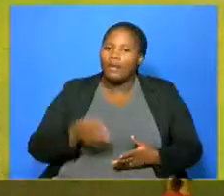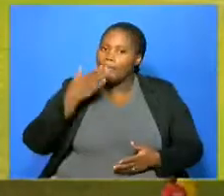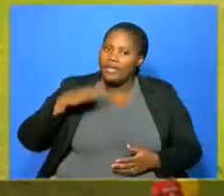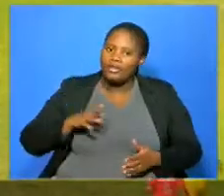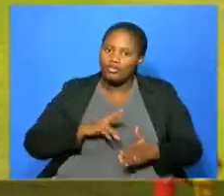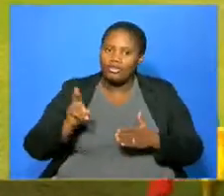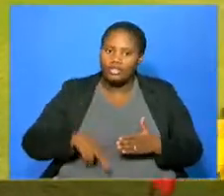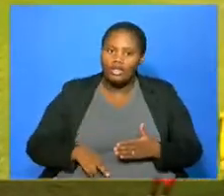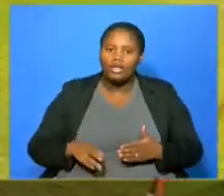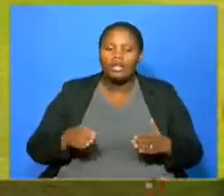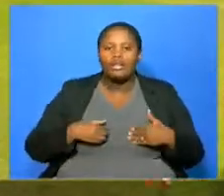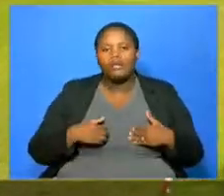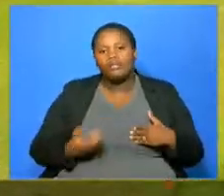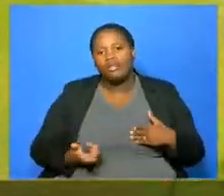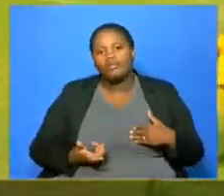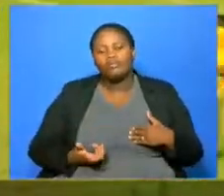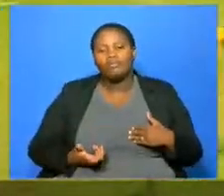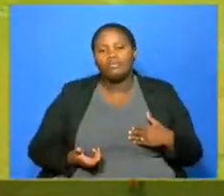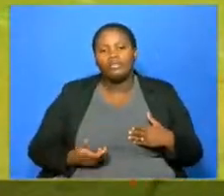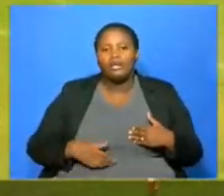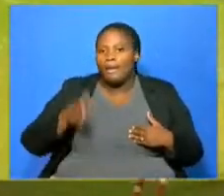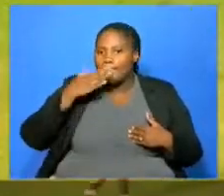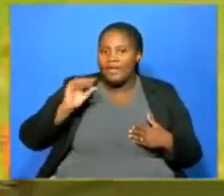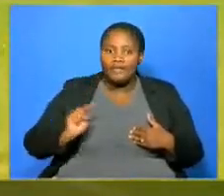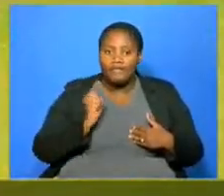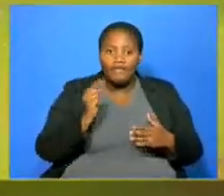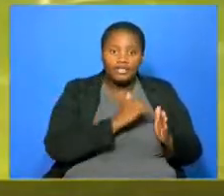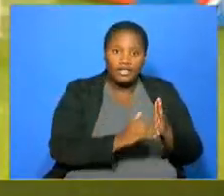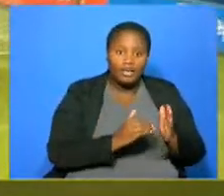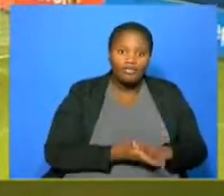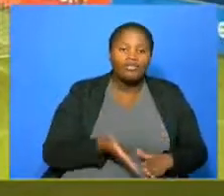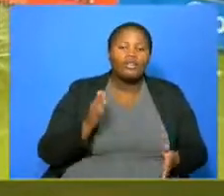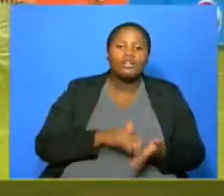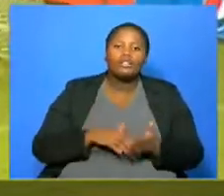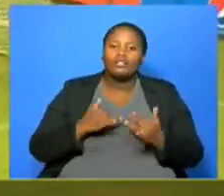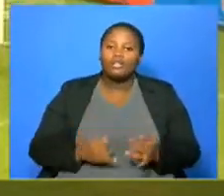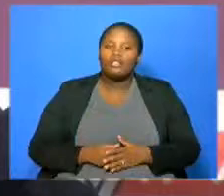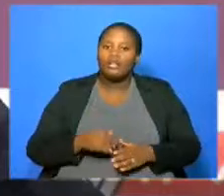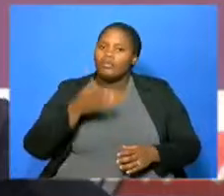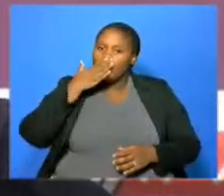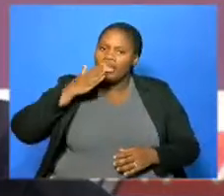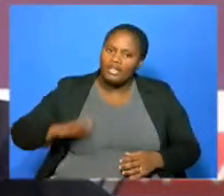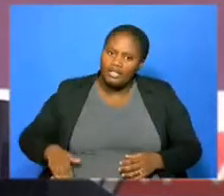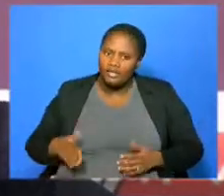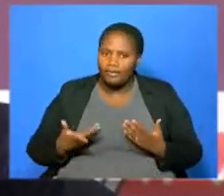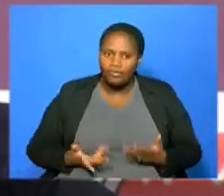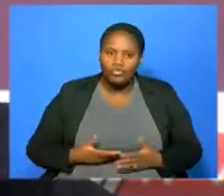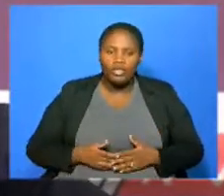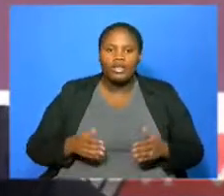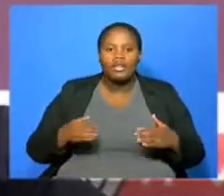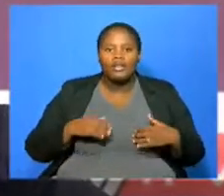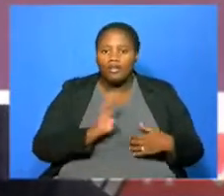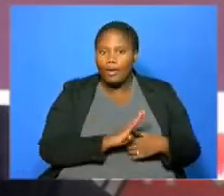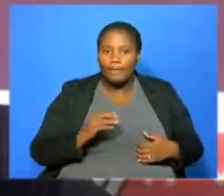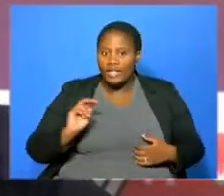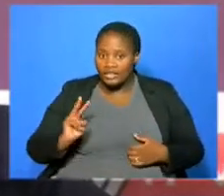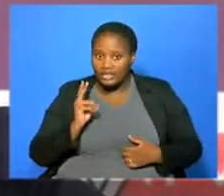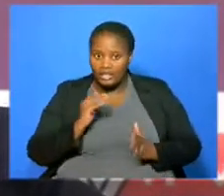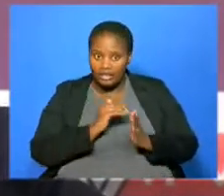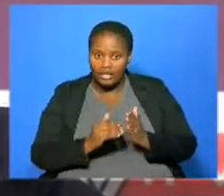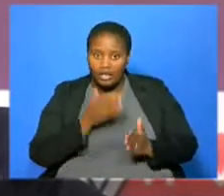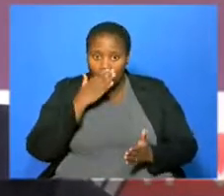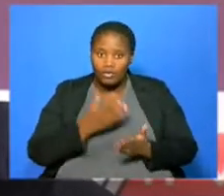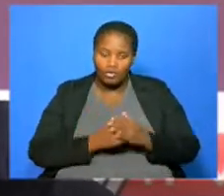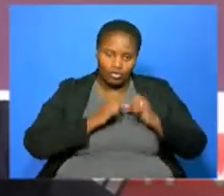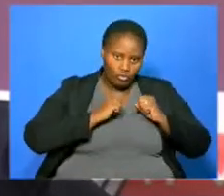for sure. We had a very, very average first half, if not poor. Yeah, well, then we came in the second half very good,